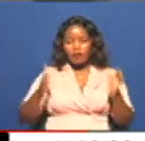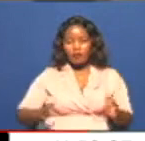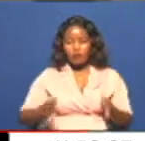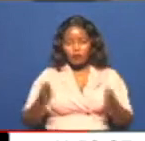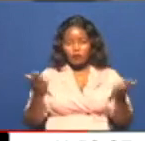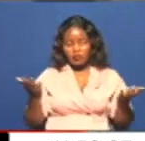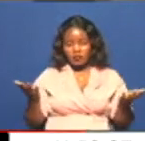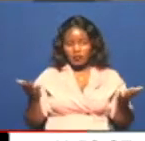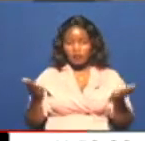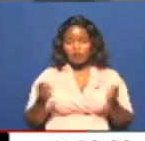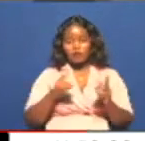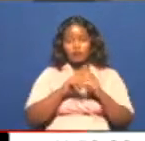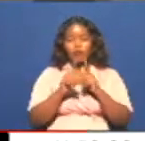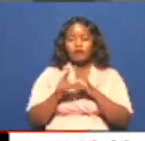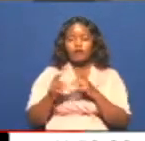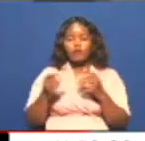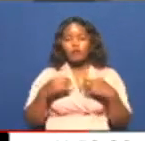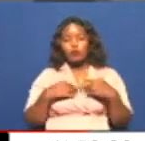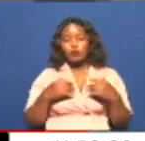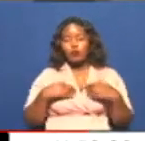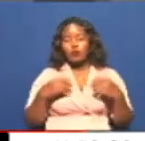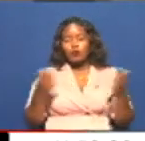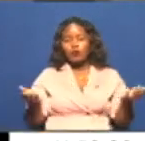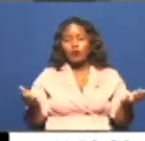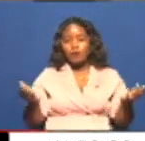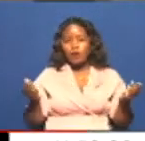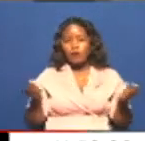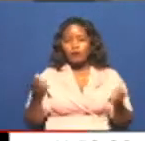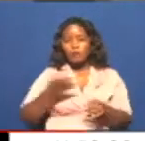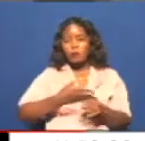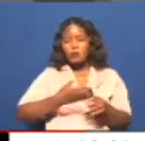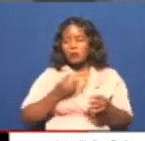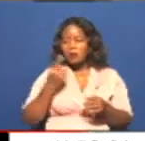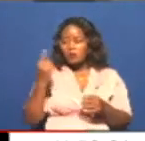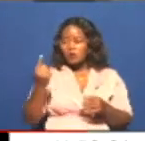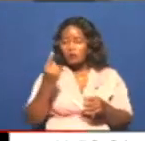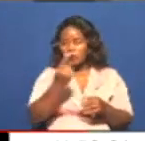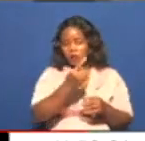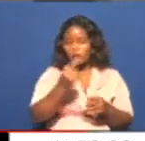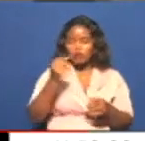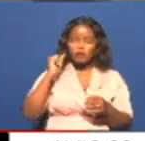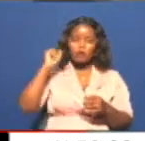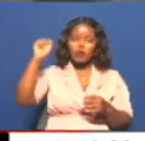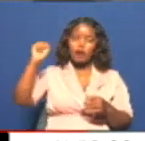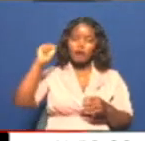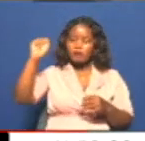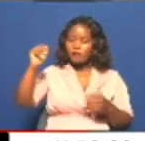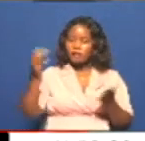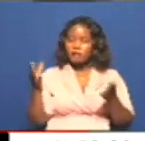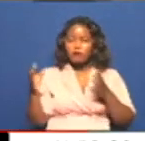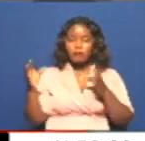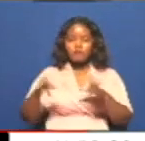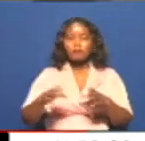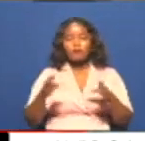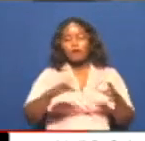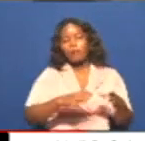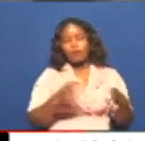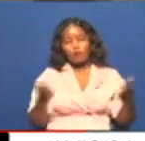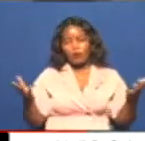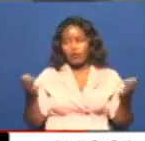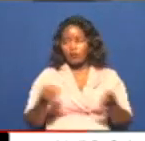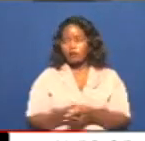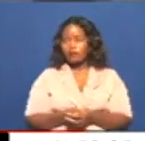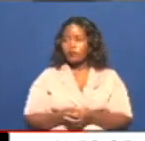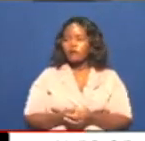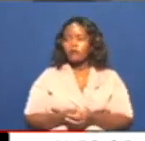them on almost everything apart from which political leader to elect. Yeah. Yeah. So at least, and